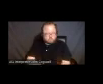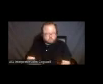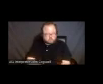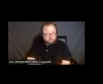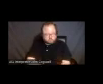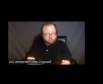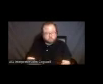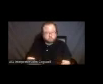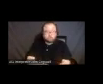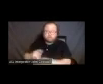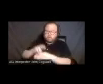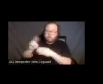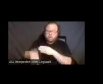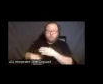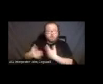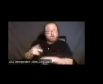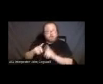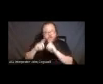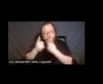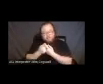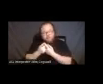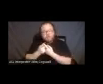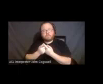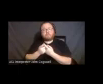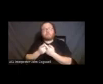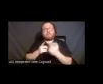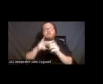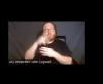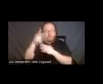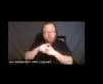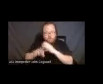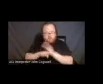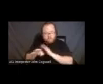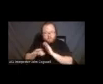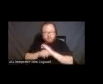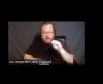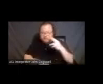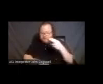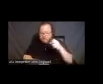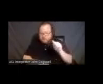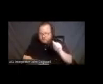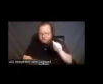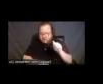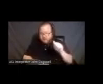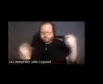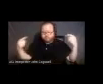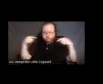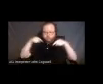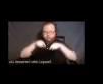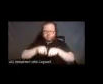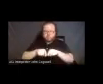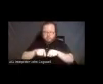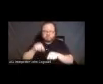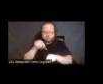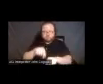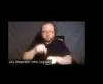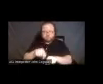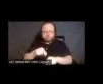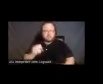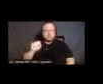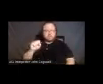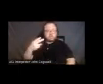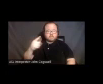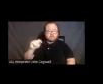As a result, department program development and MHSA plan development coincide. Stakeholder feedback,